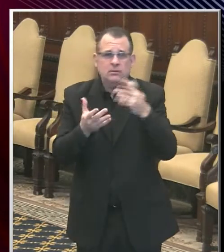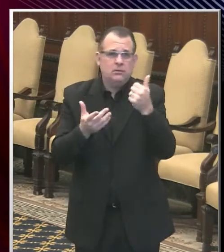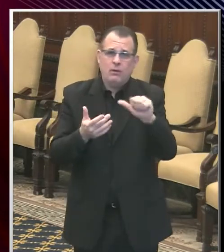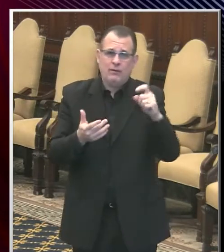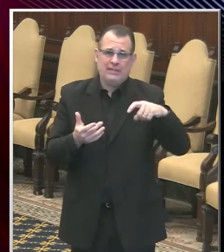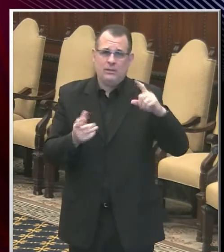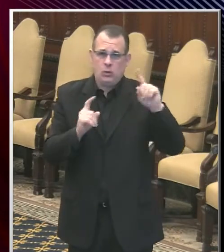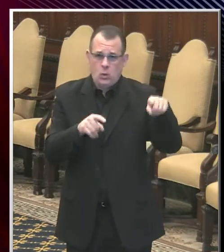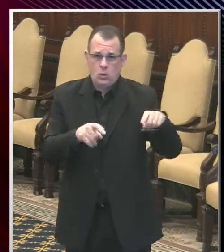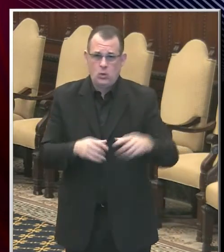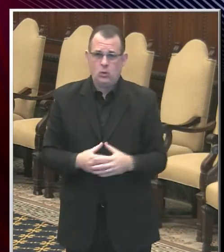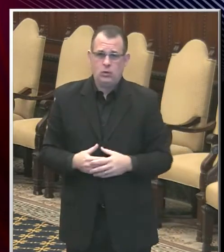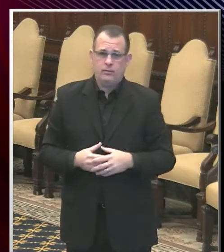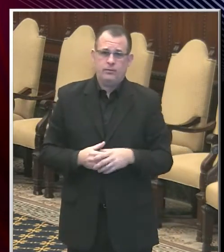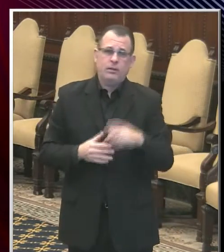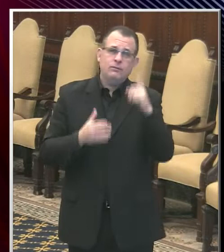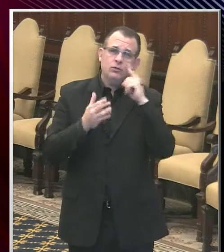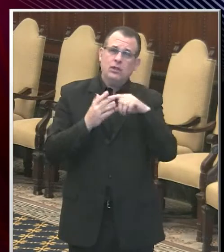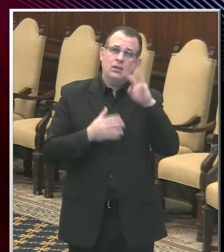www.phila.gov/COVID is the website.